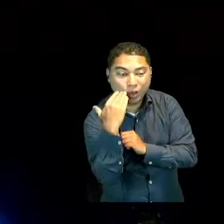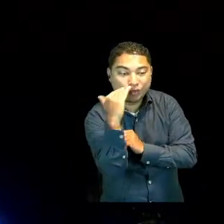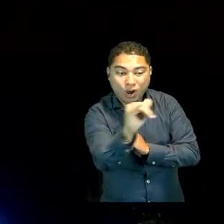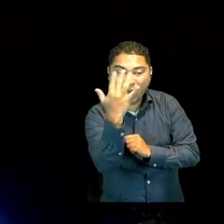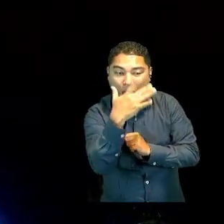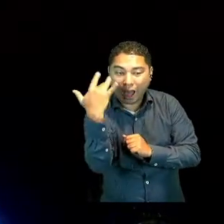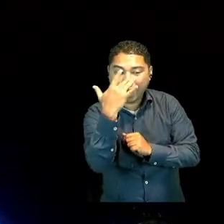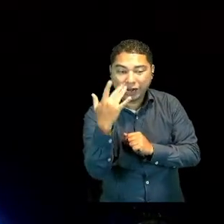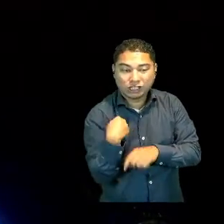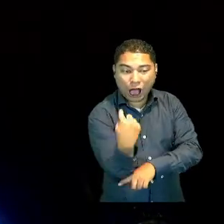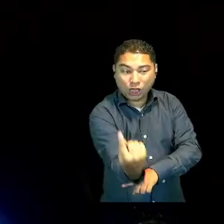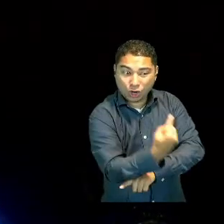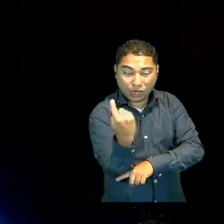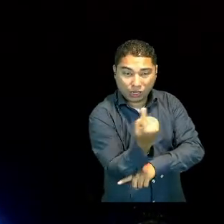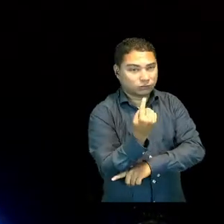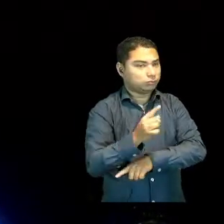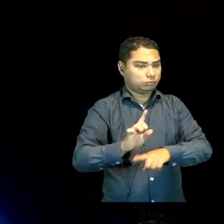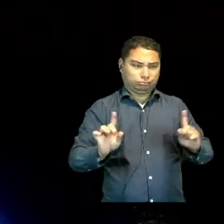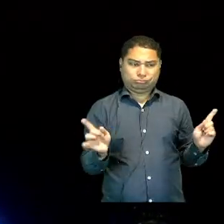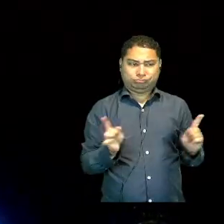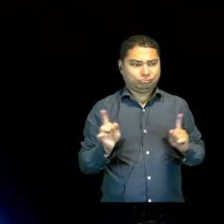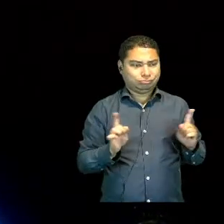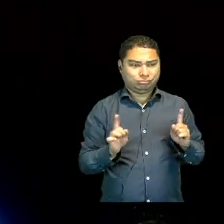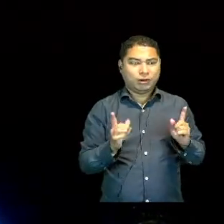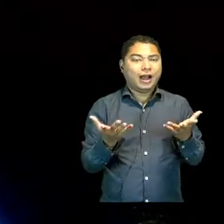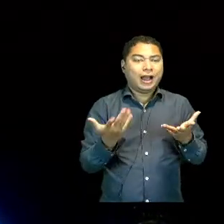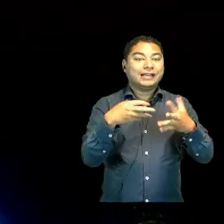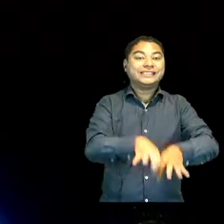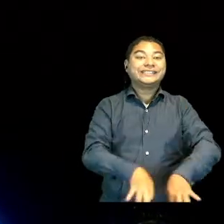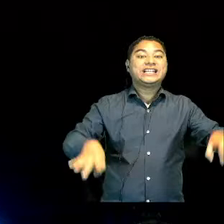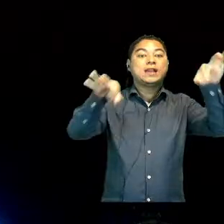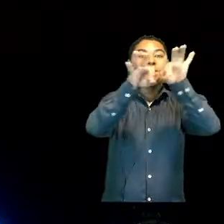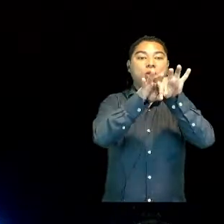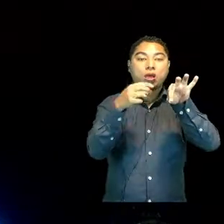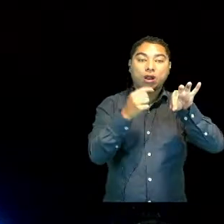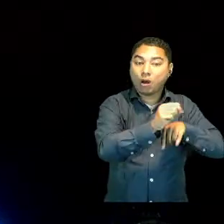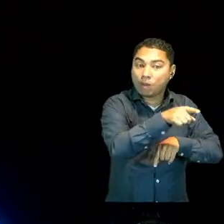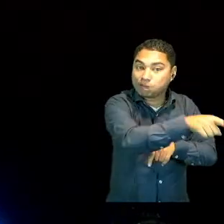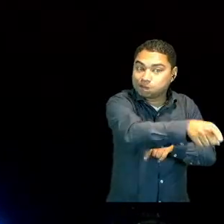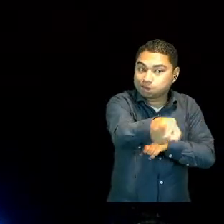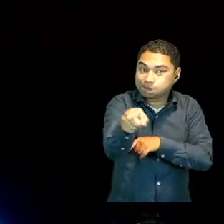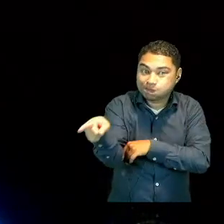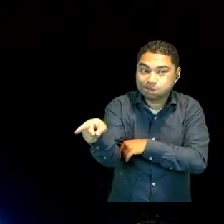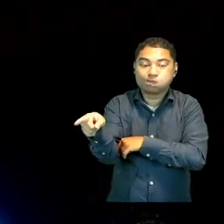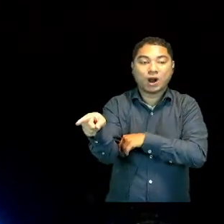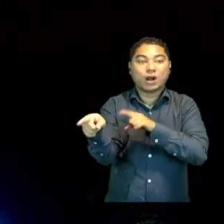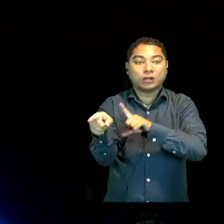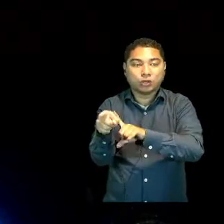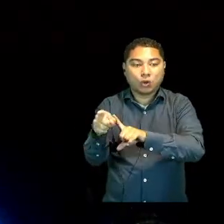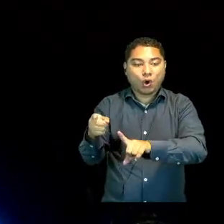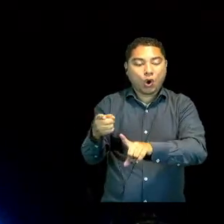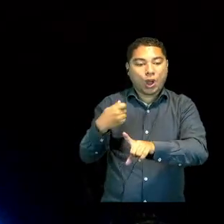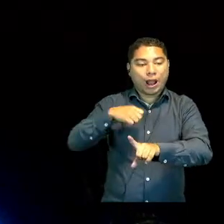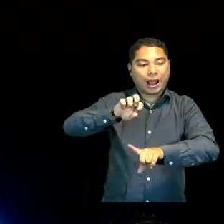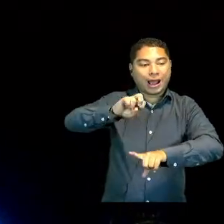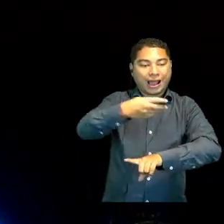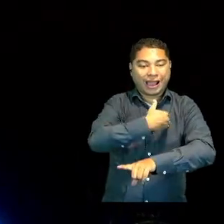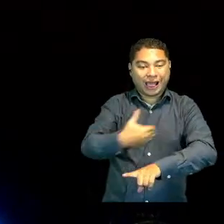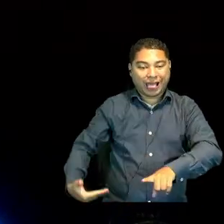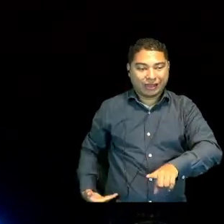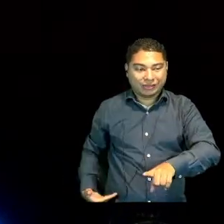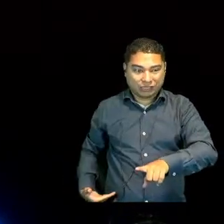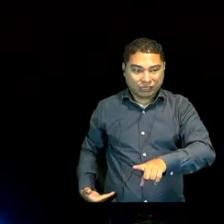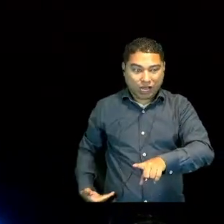And so I know that you will not allow your vice president to stand alone.